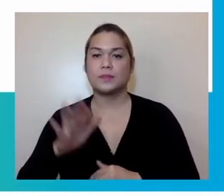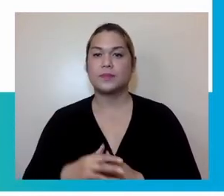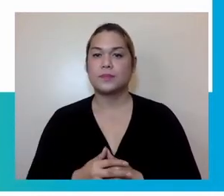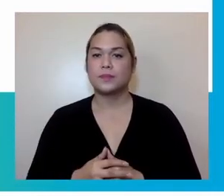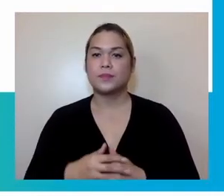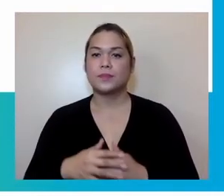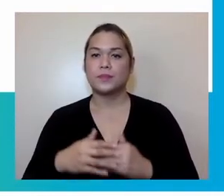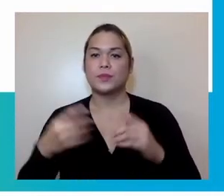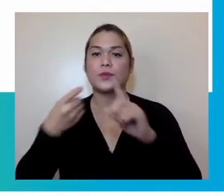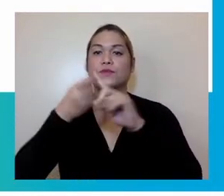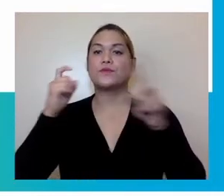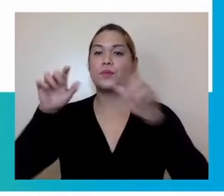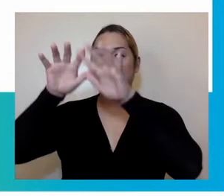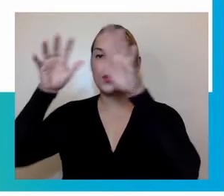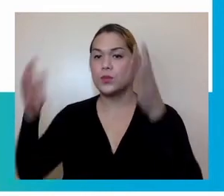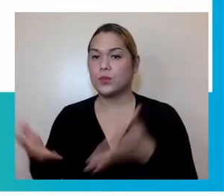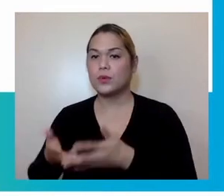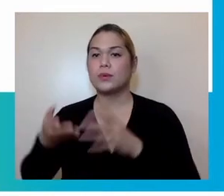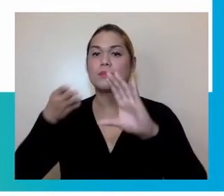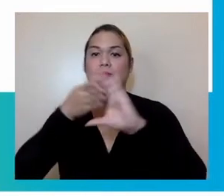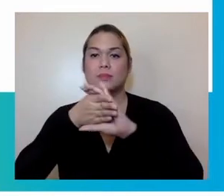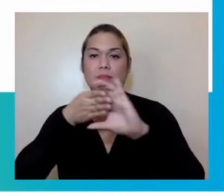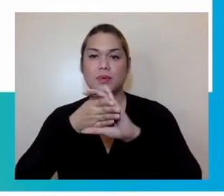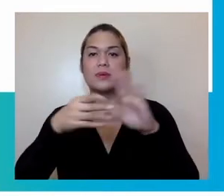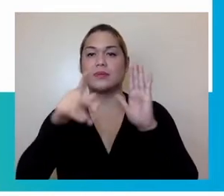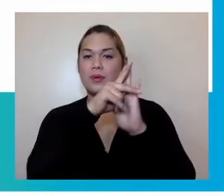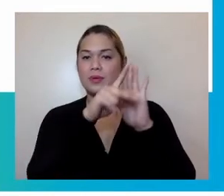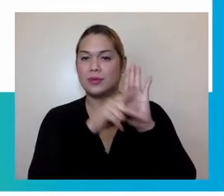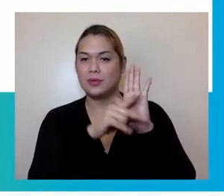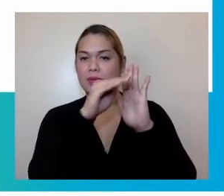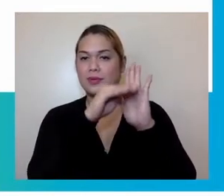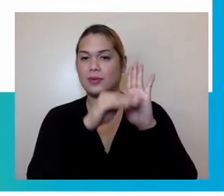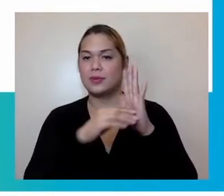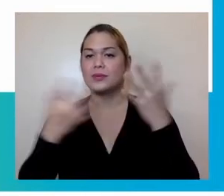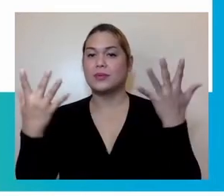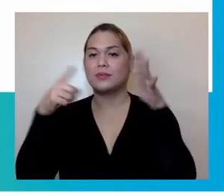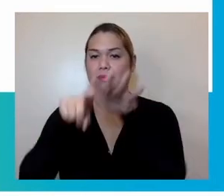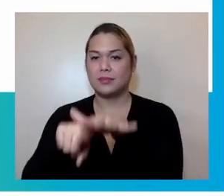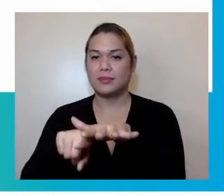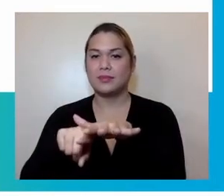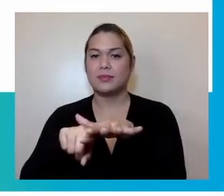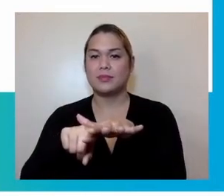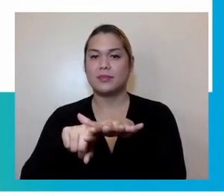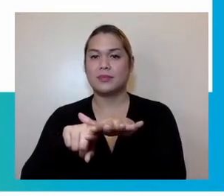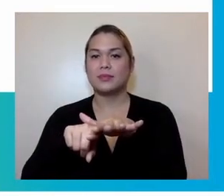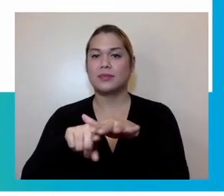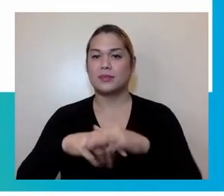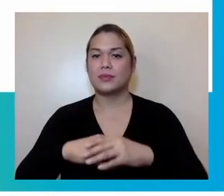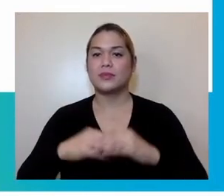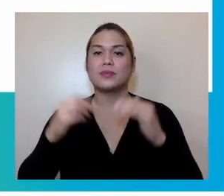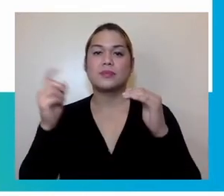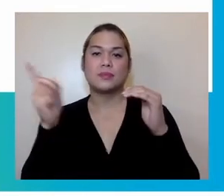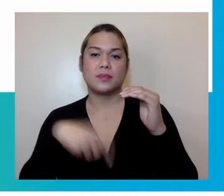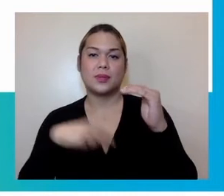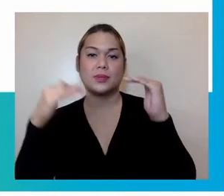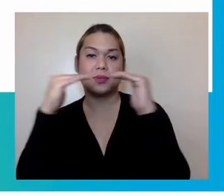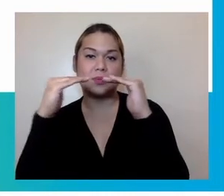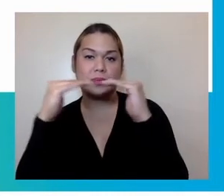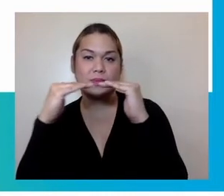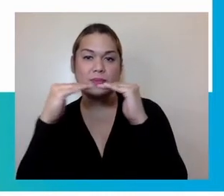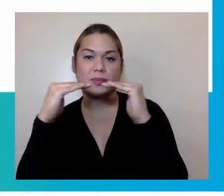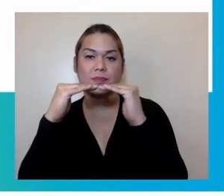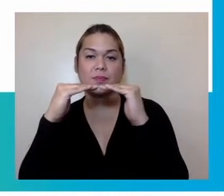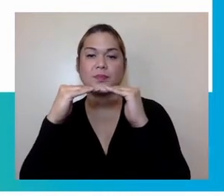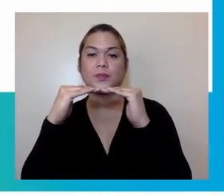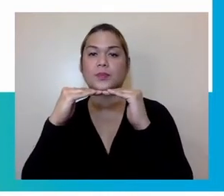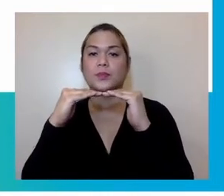social inclusion / equity cluster average. This score lies within the low and middle income category. What is